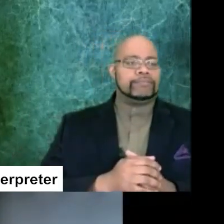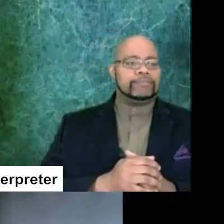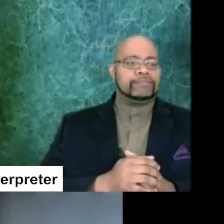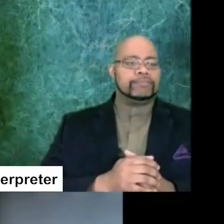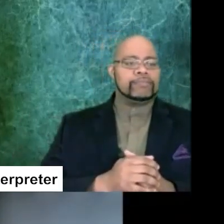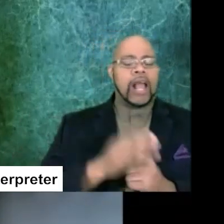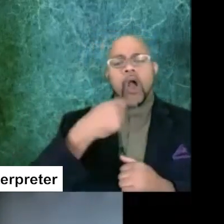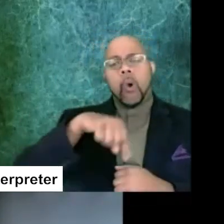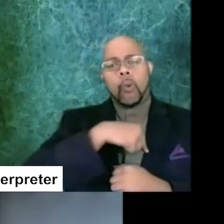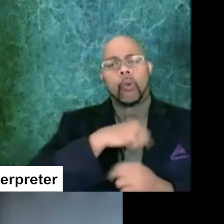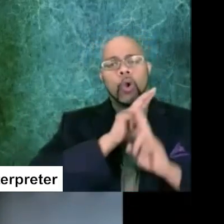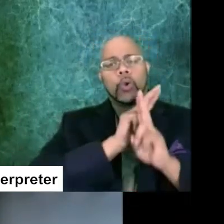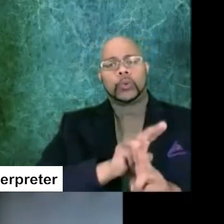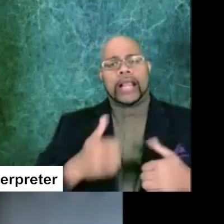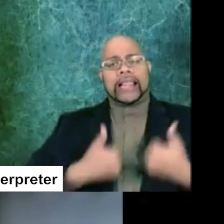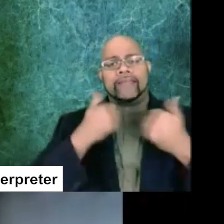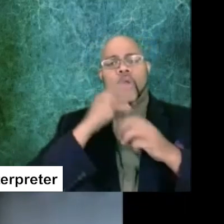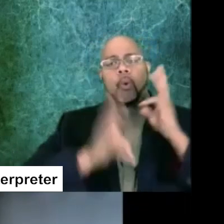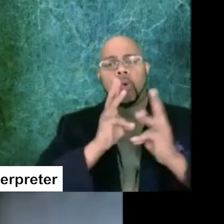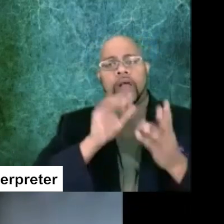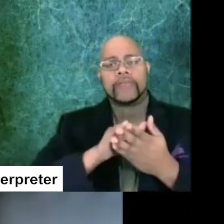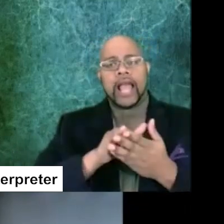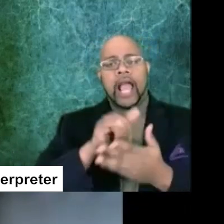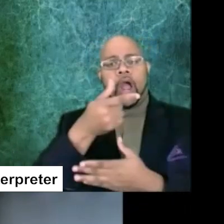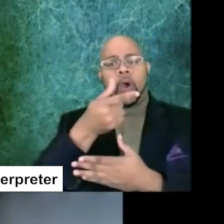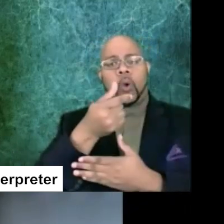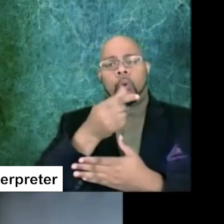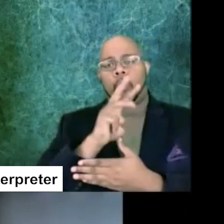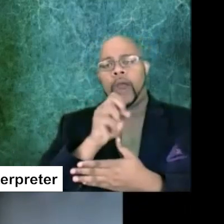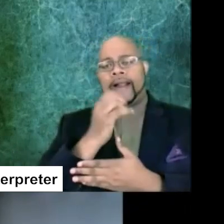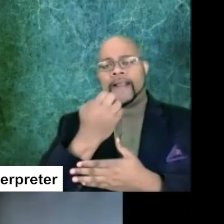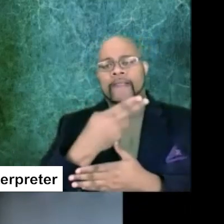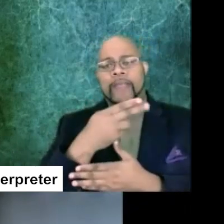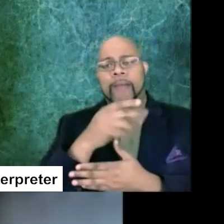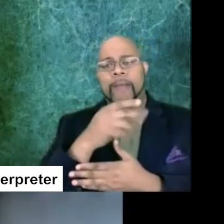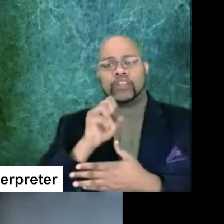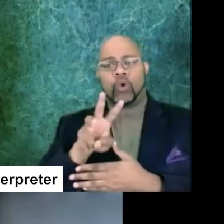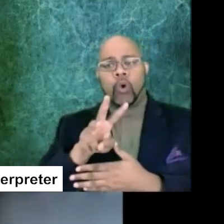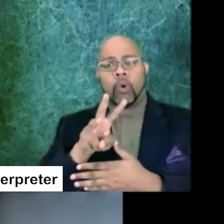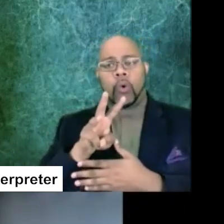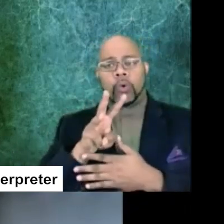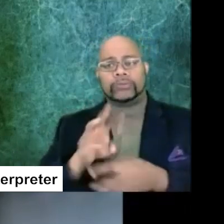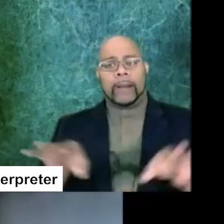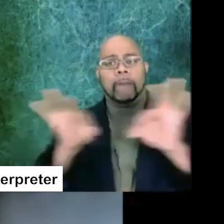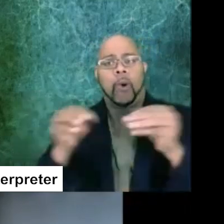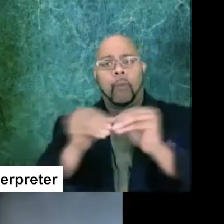And we are accustomed to living in a world in which Gwyneth Paltrow matters more than Lydia.